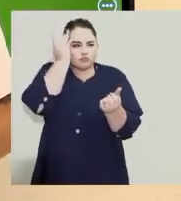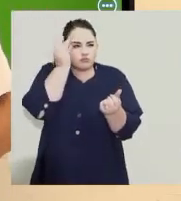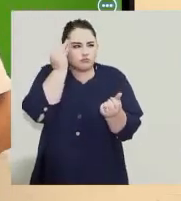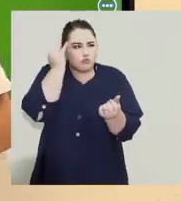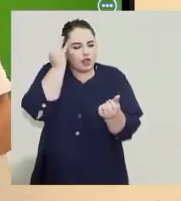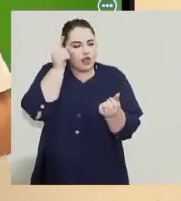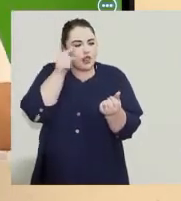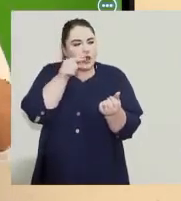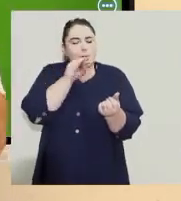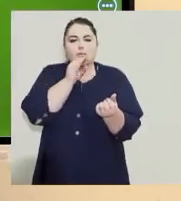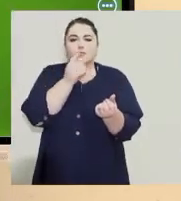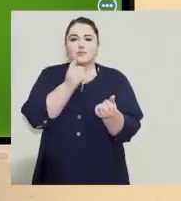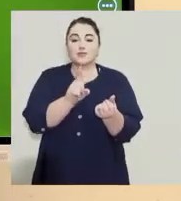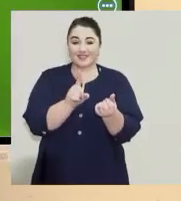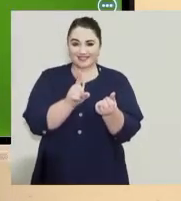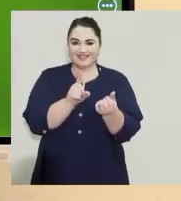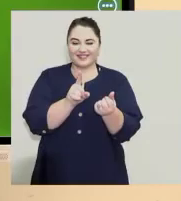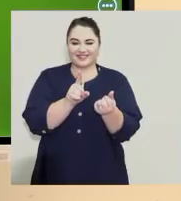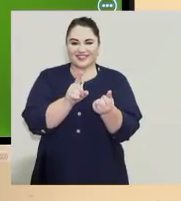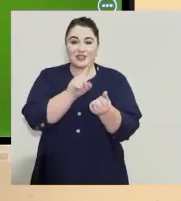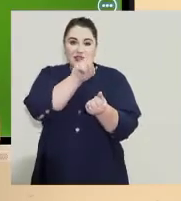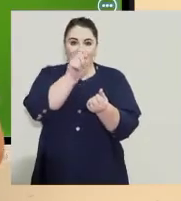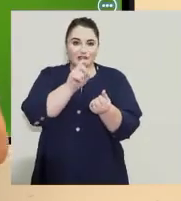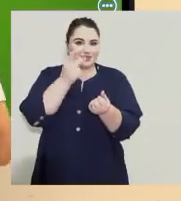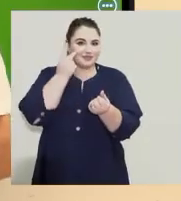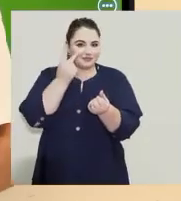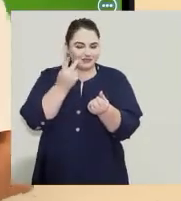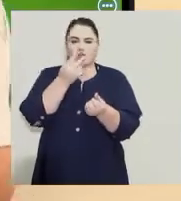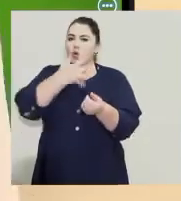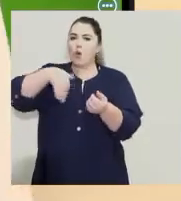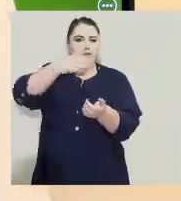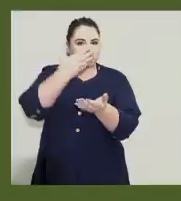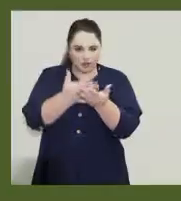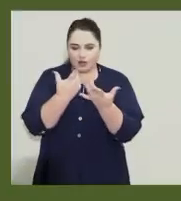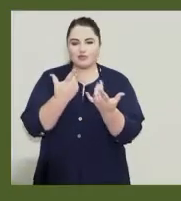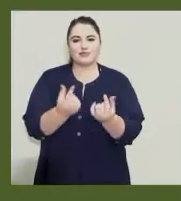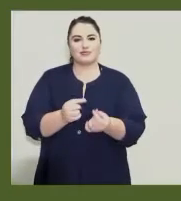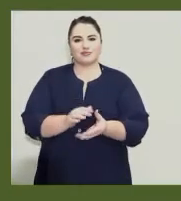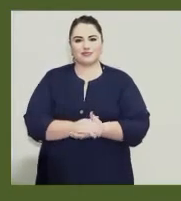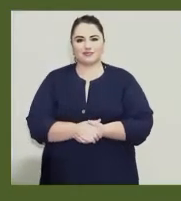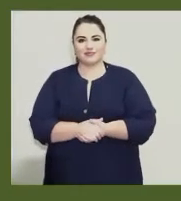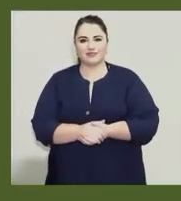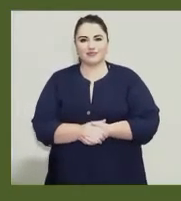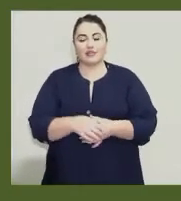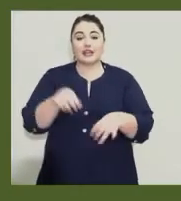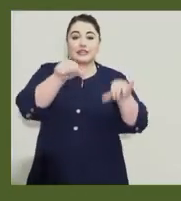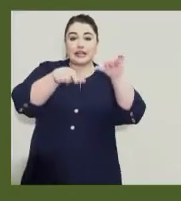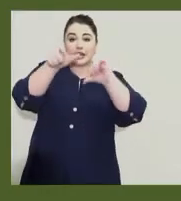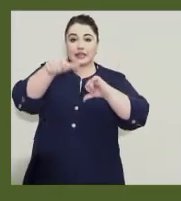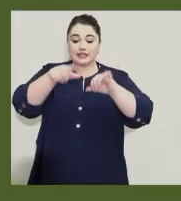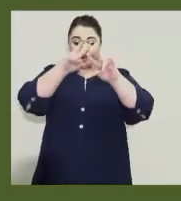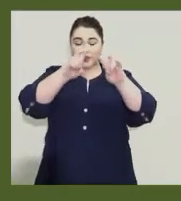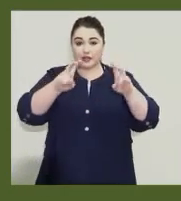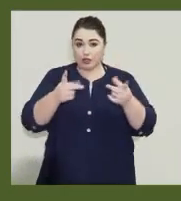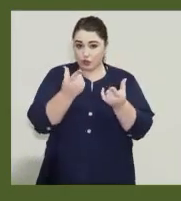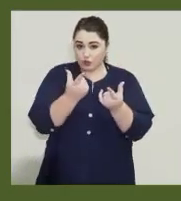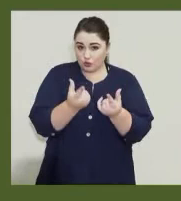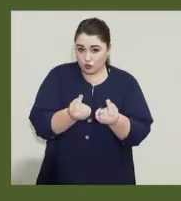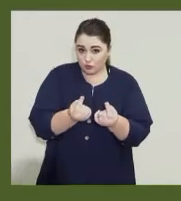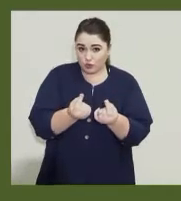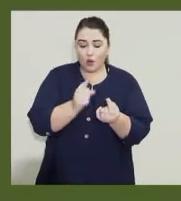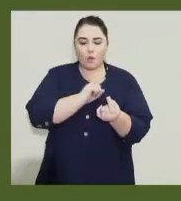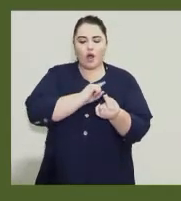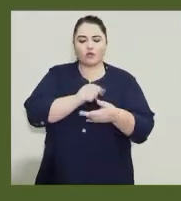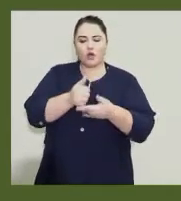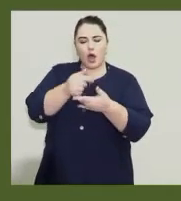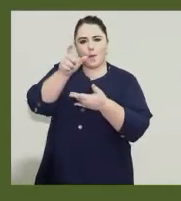all about? So let's go to the question. You will be able to do it. A scientist did an investigation in a healthy individual to determine the